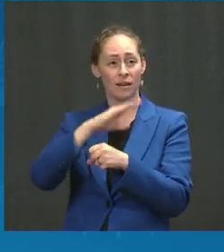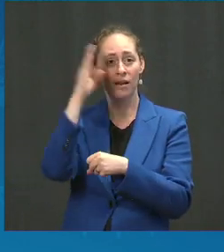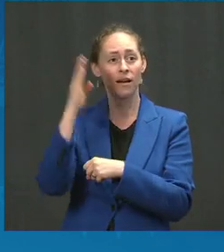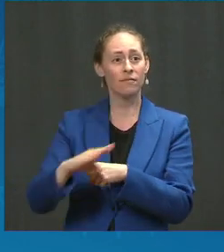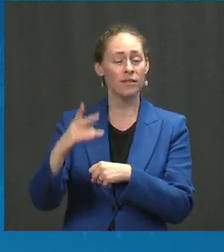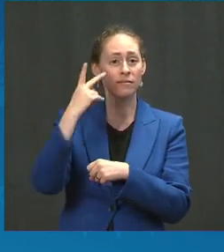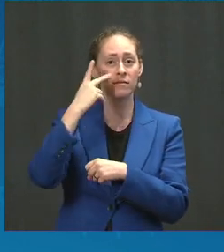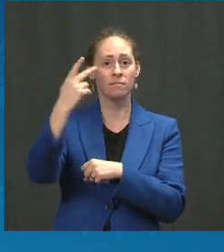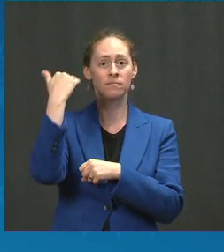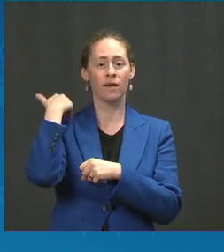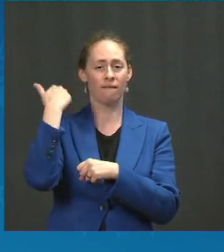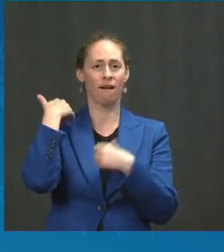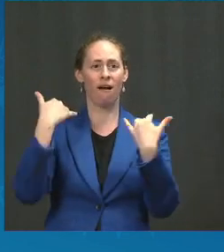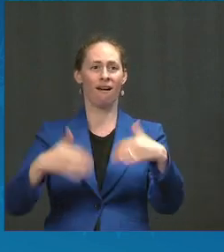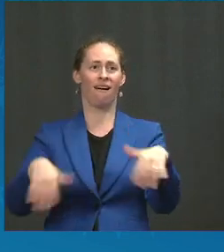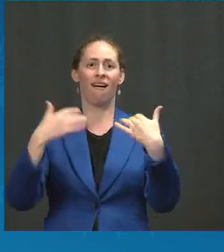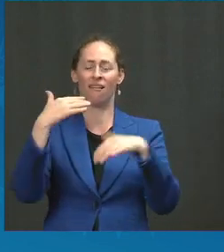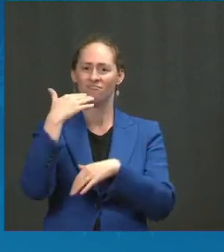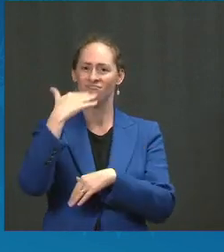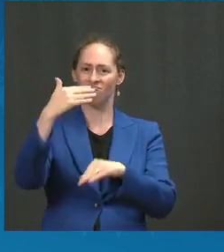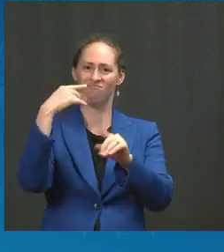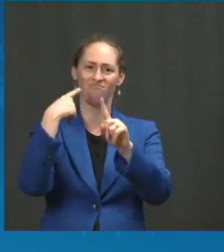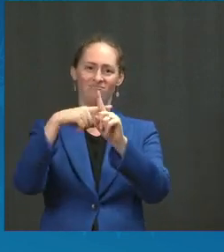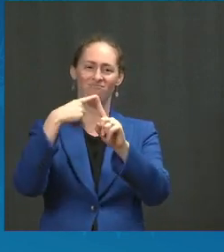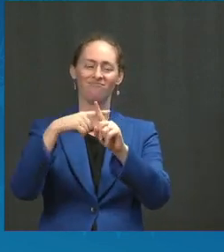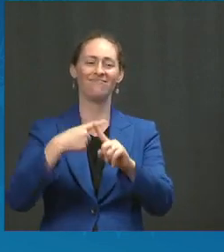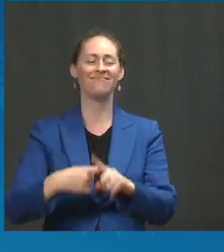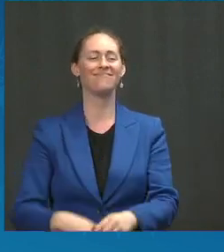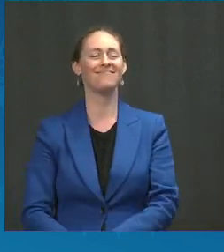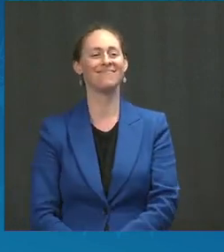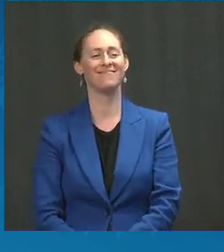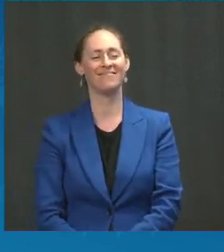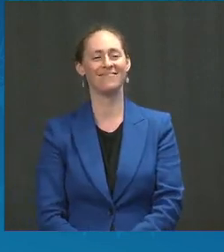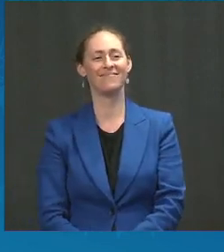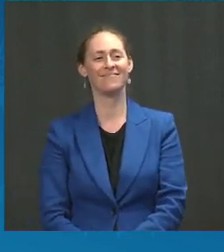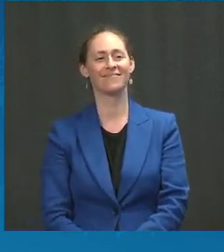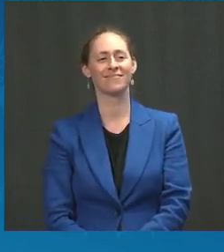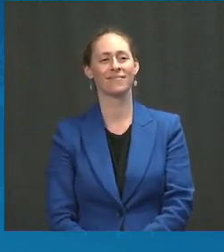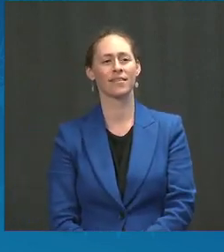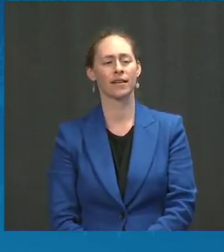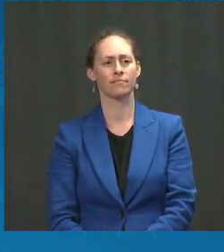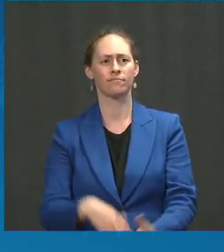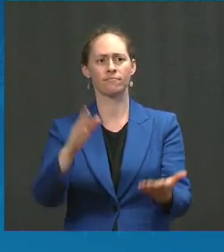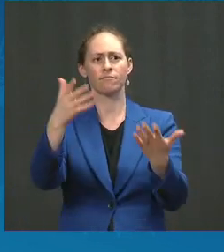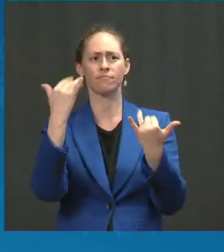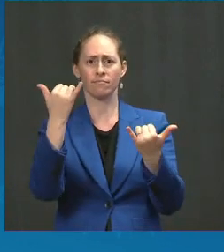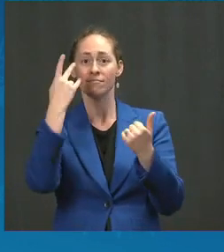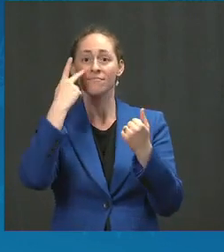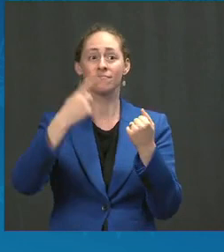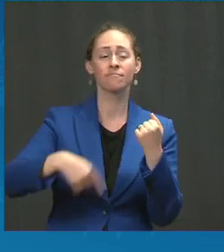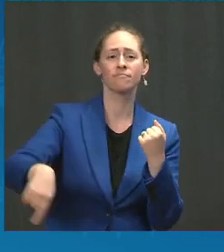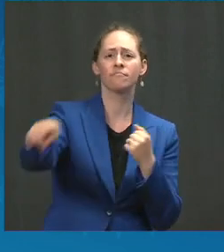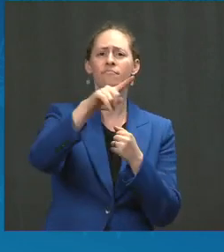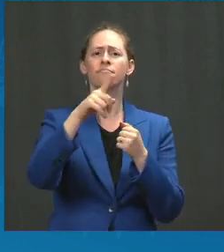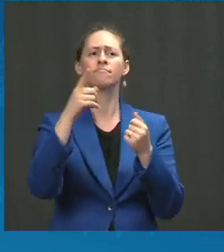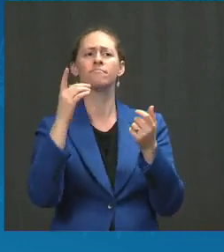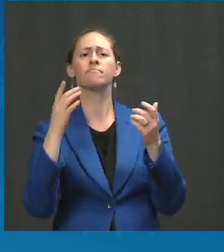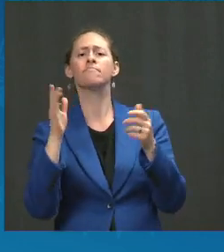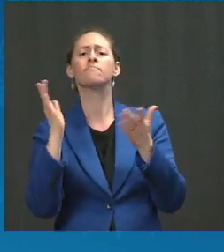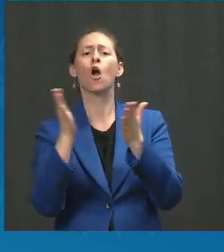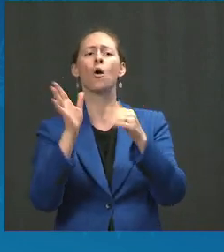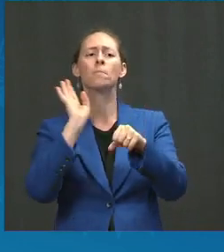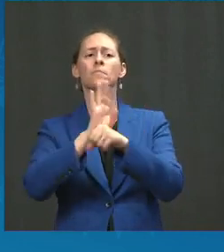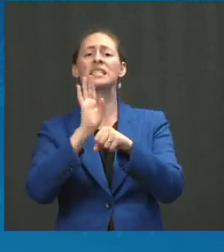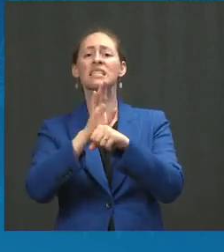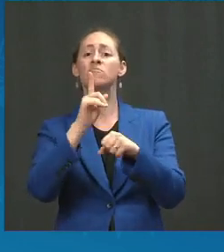build on this growth, our administration recognizes that small business owners need more than just relief. They need